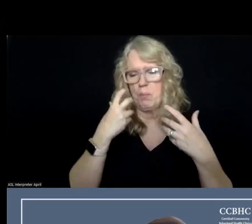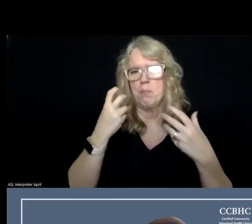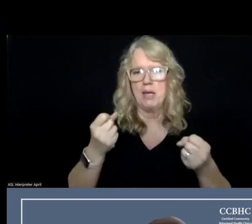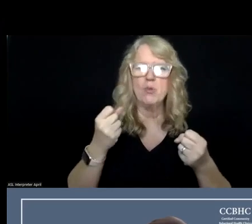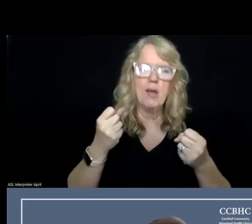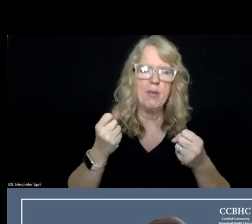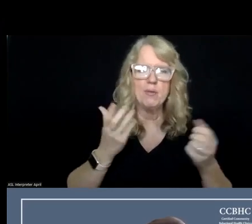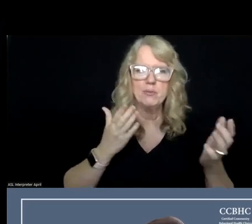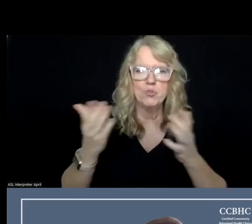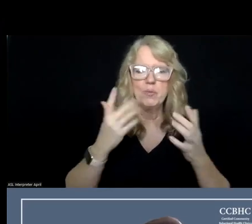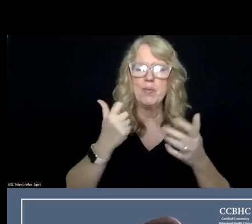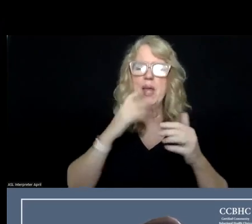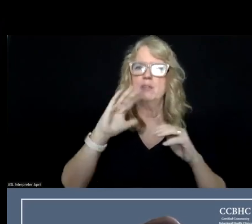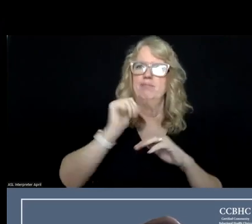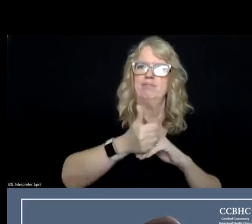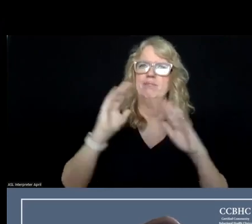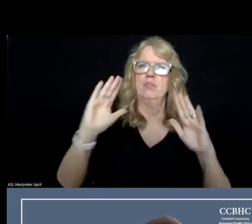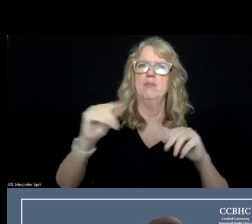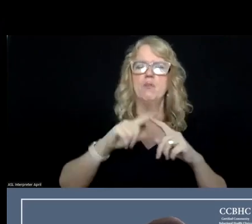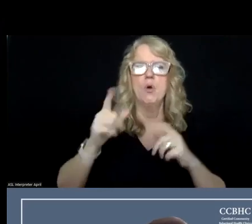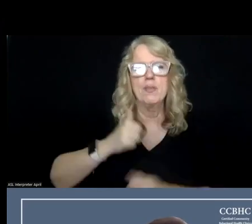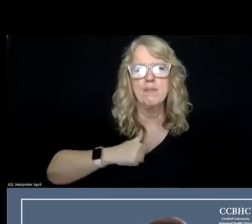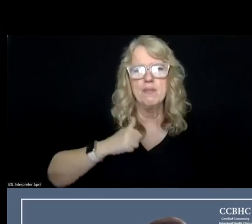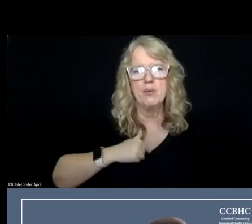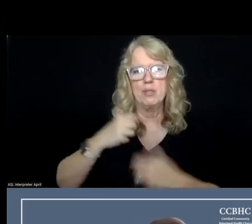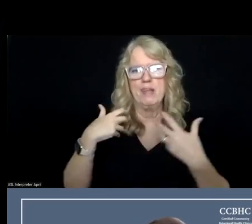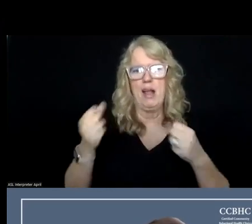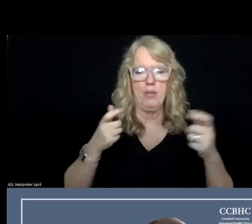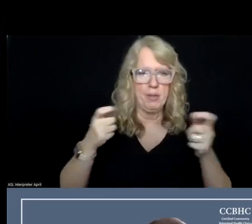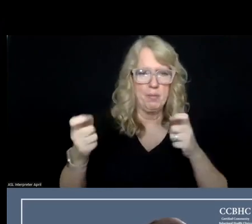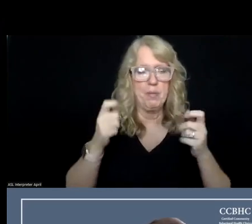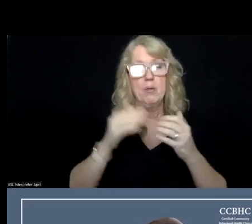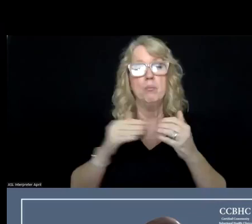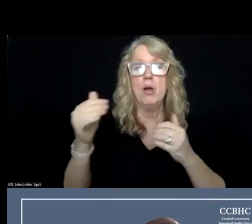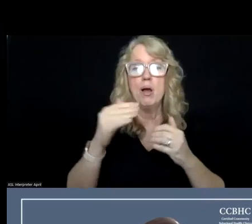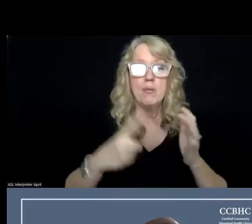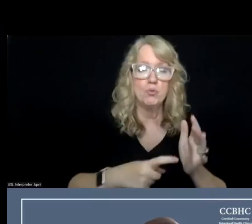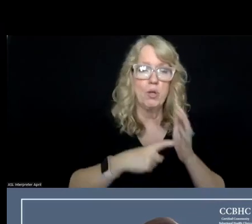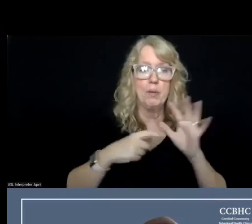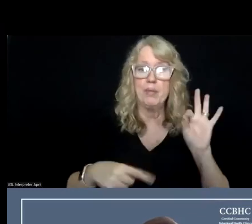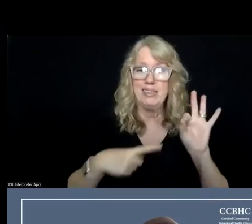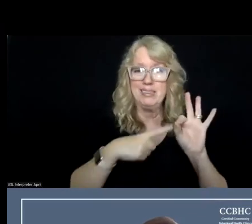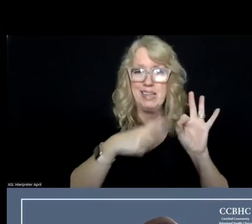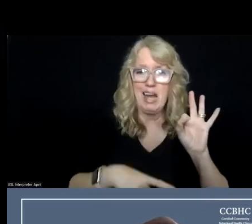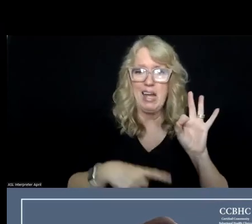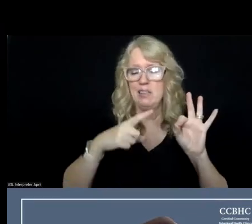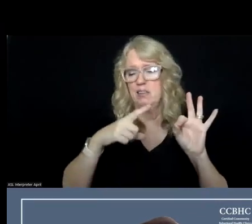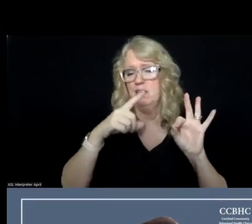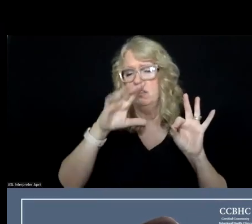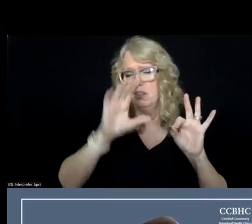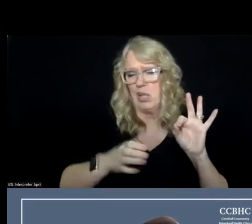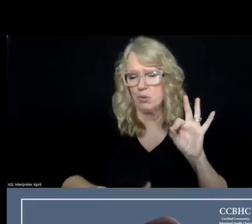in a way that meets standards set out by the Veterans Health Administration. Beyond the requirement to provide these 9 very broad categories of